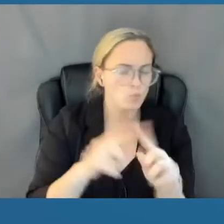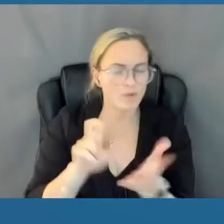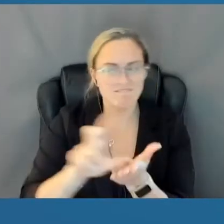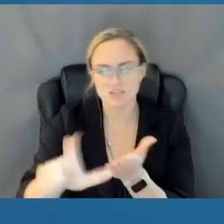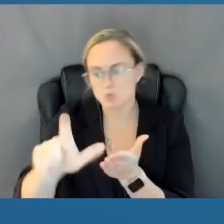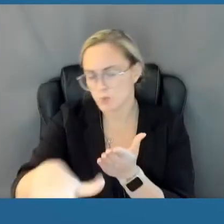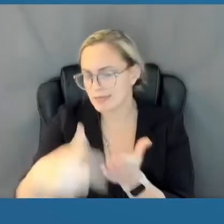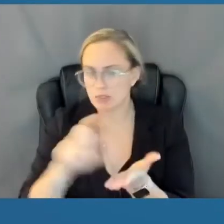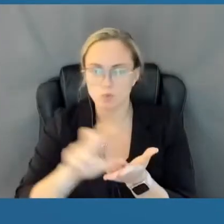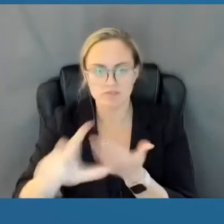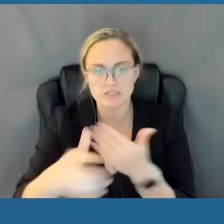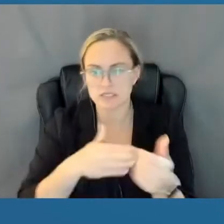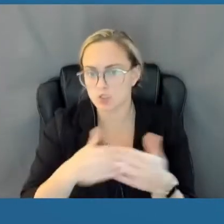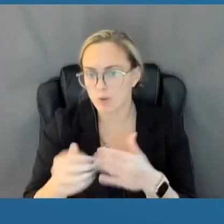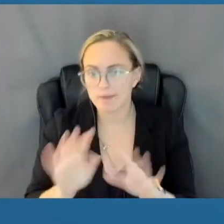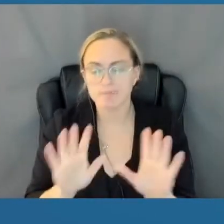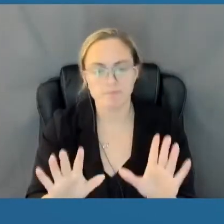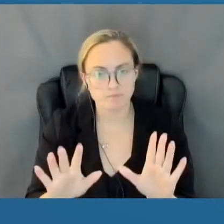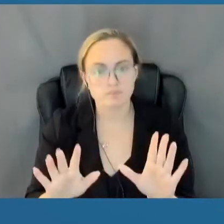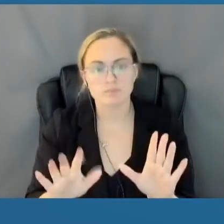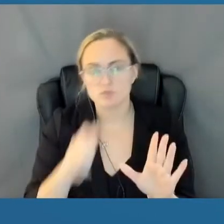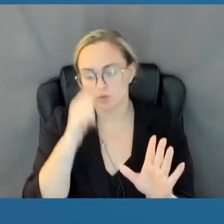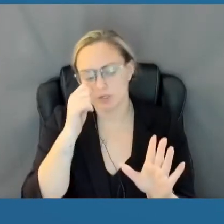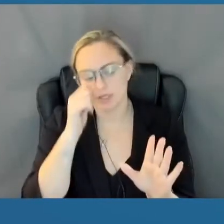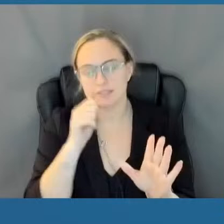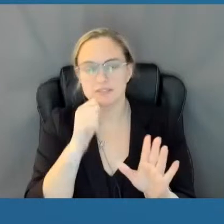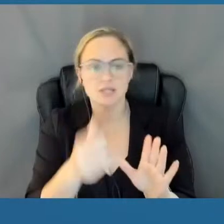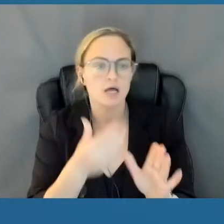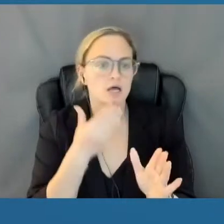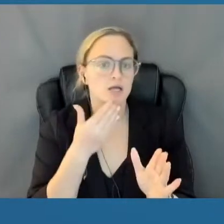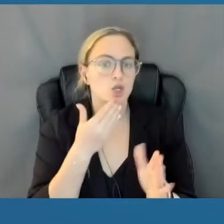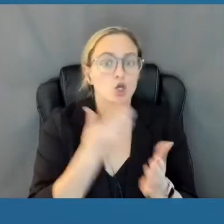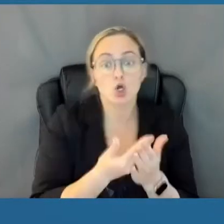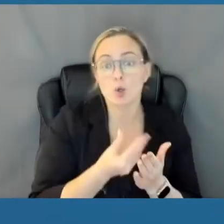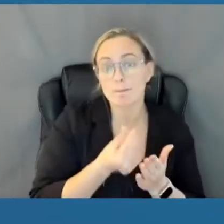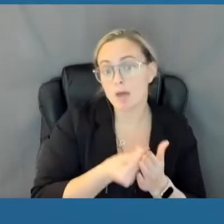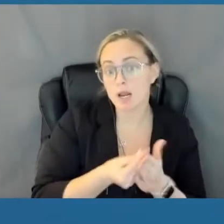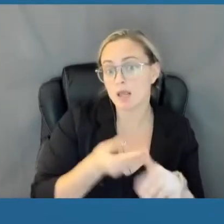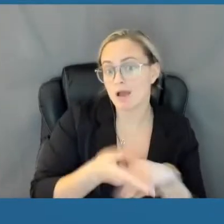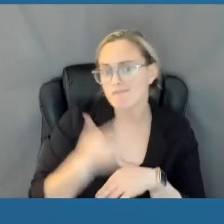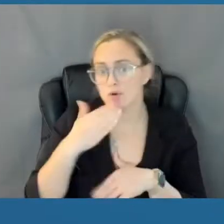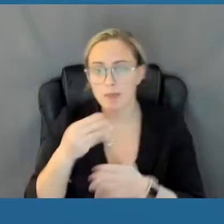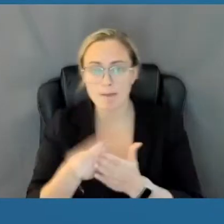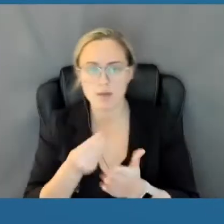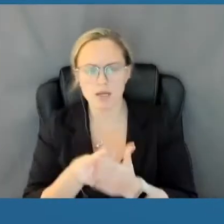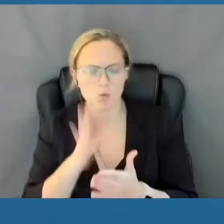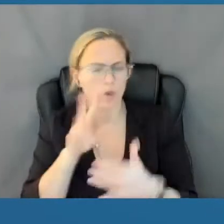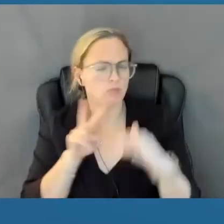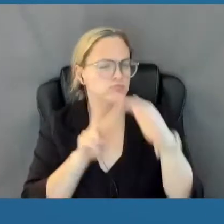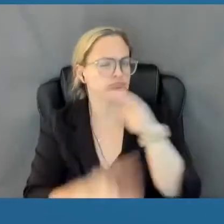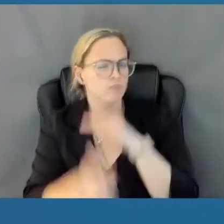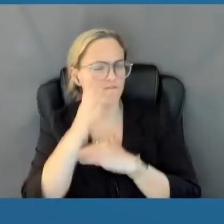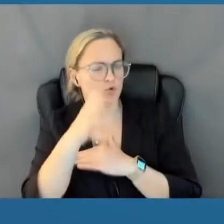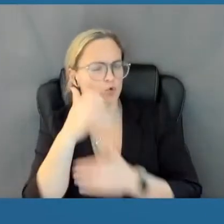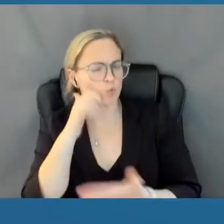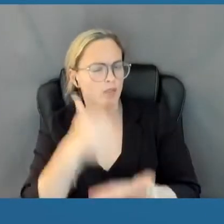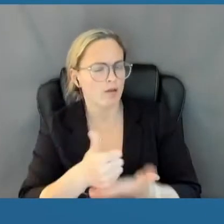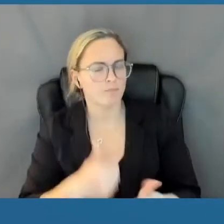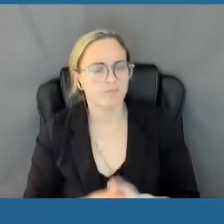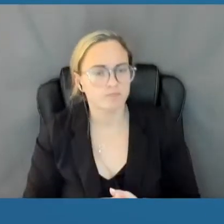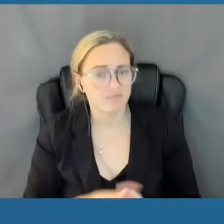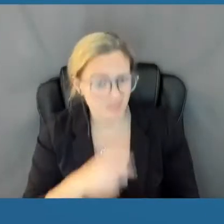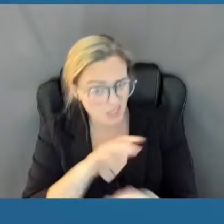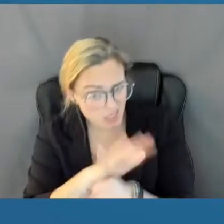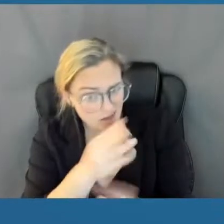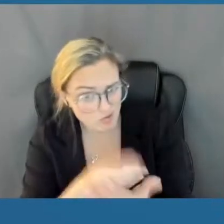make. So it's not good money after bad. These are things that are going to help us into the future. So do you think it's enough, though, to